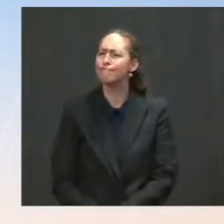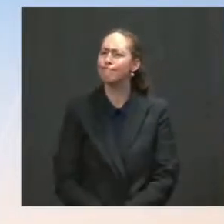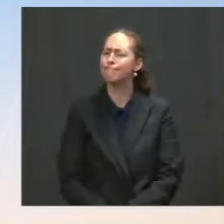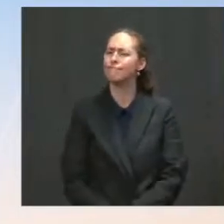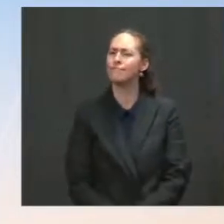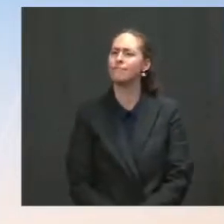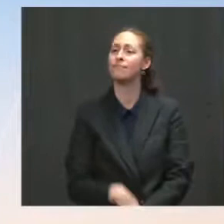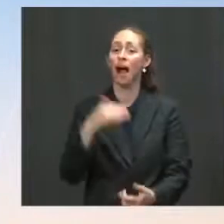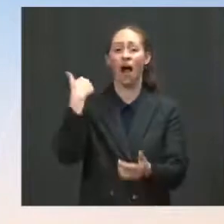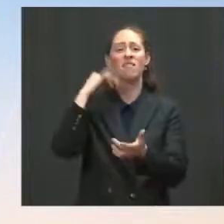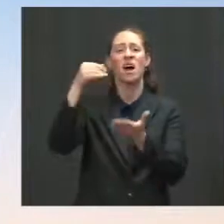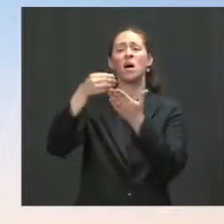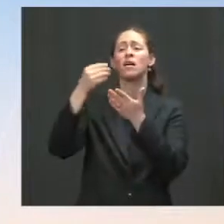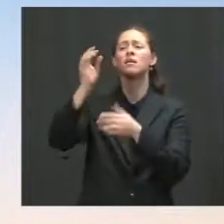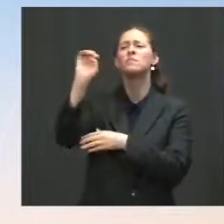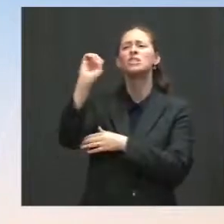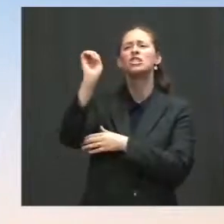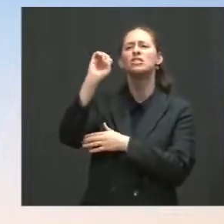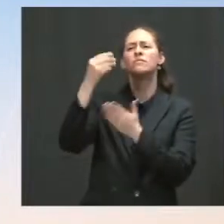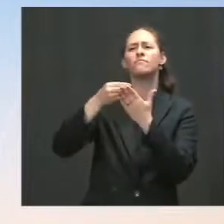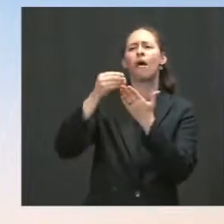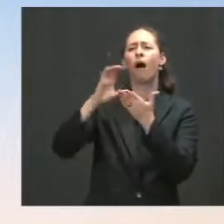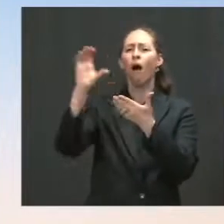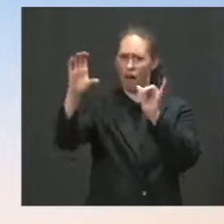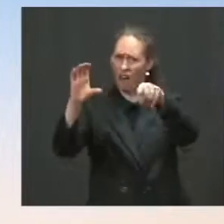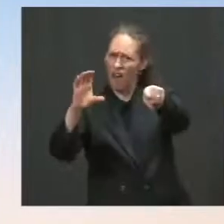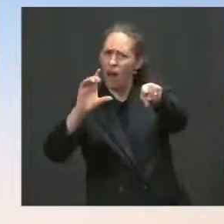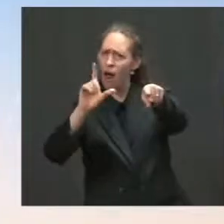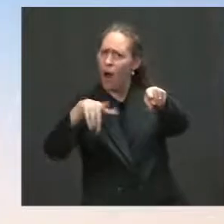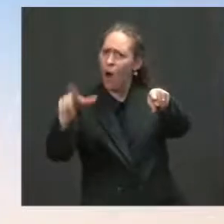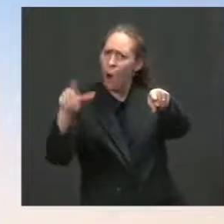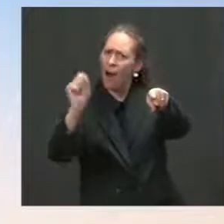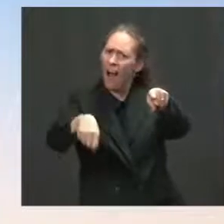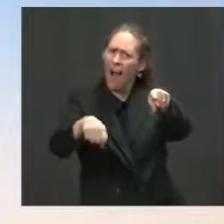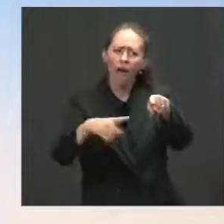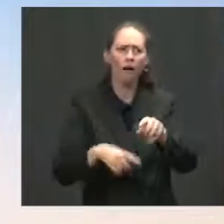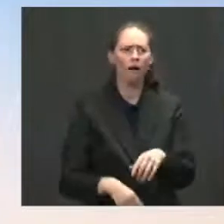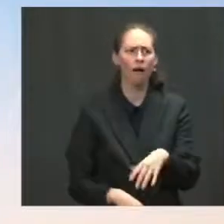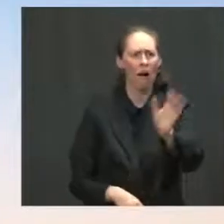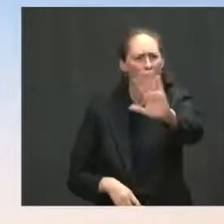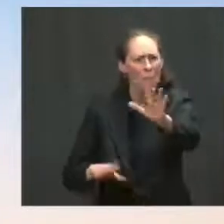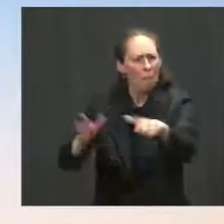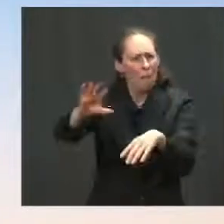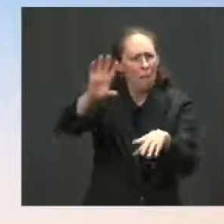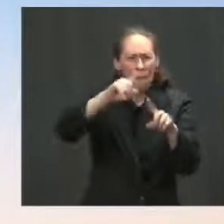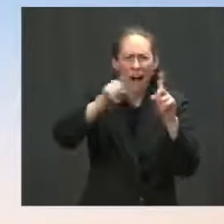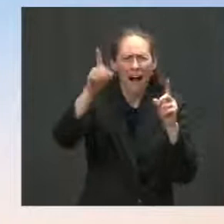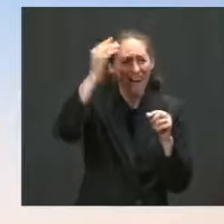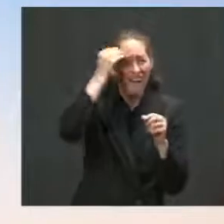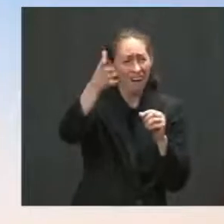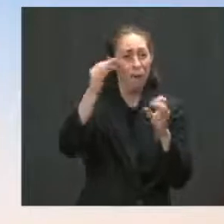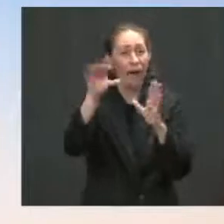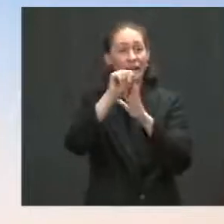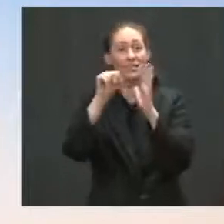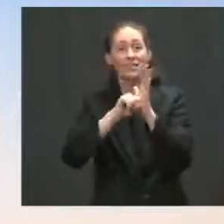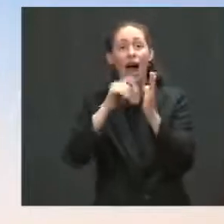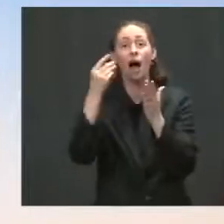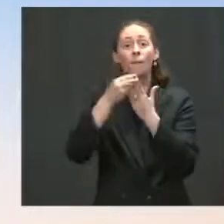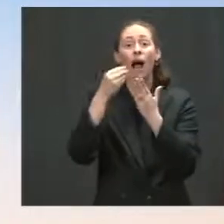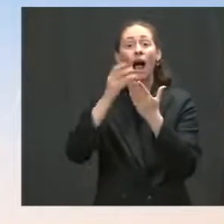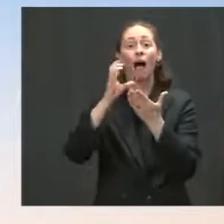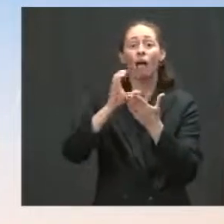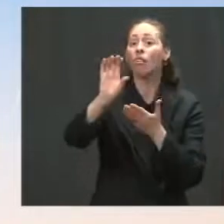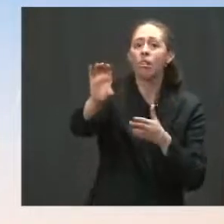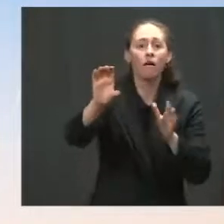that renters can benefit from. But right now, as we understand it, many states are not distributing that money. The Washington Post says that this measure